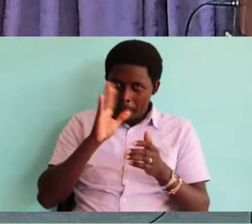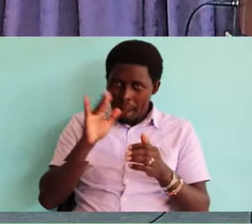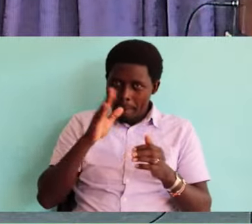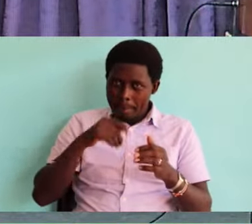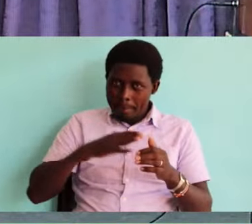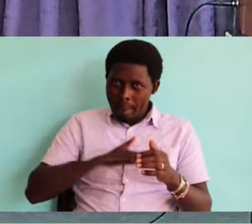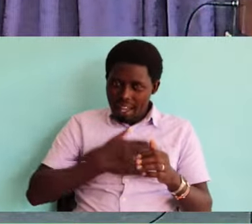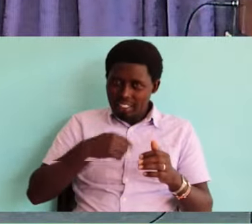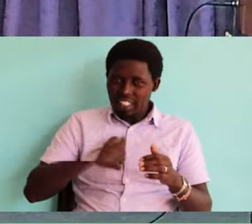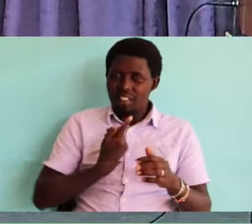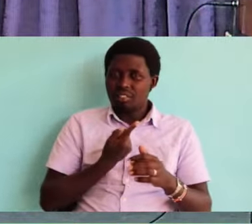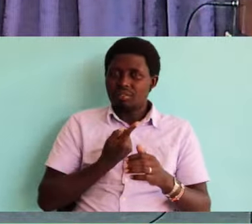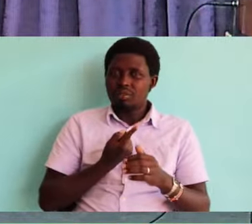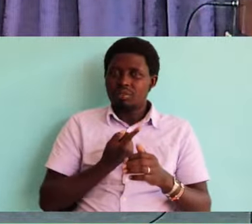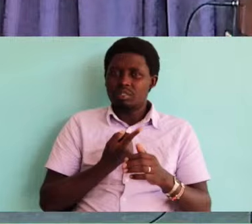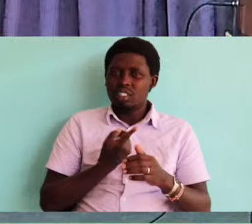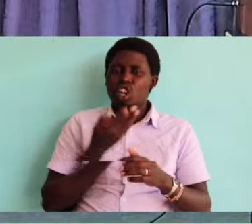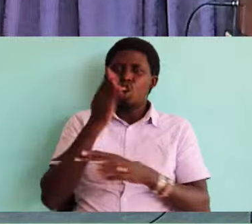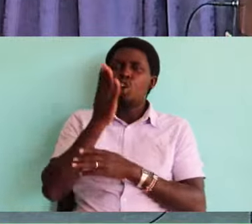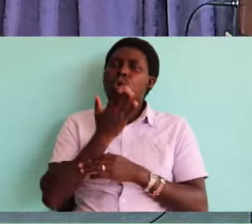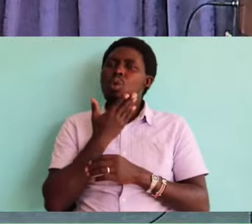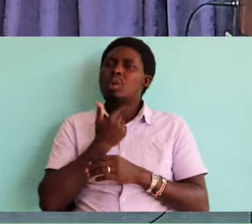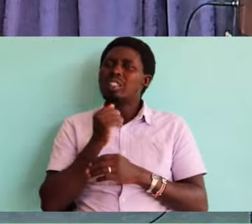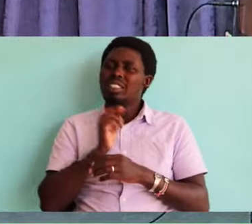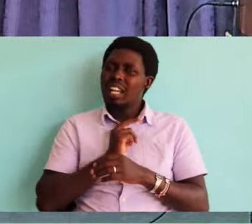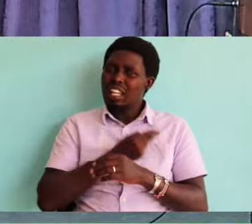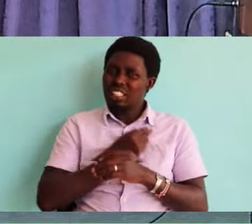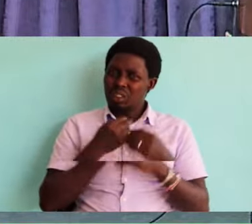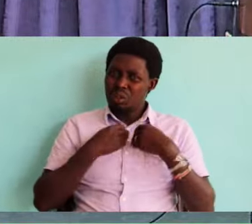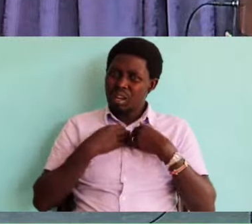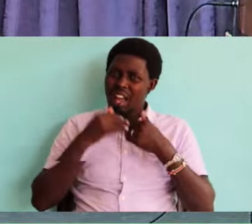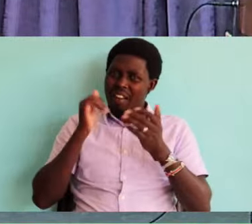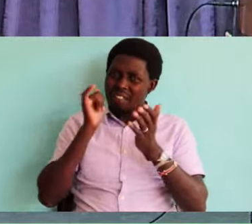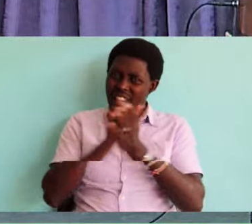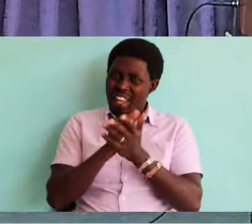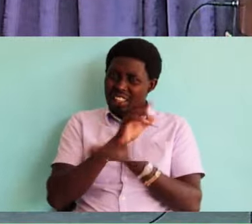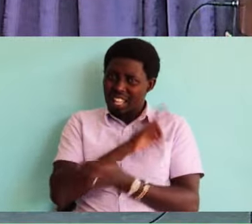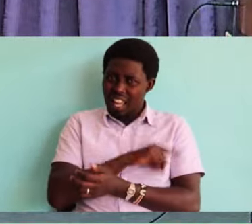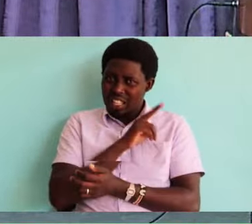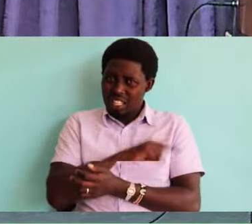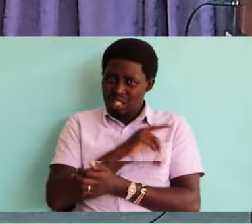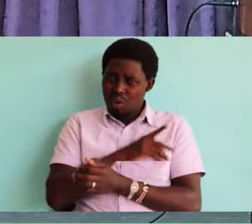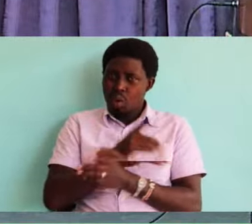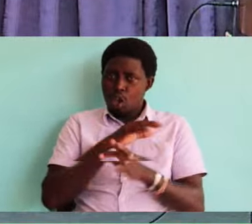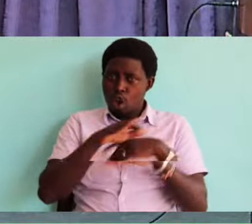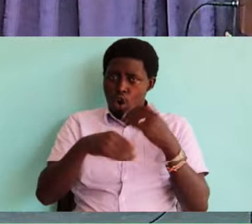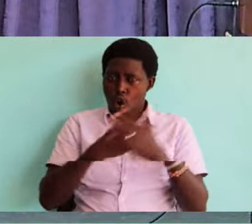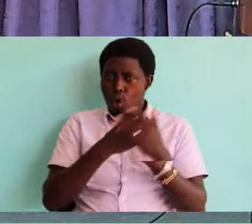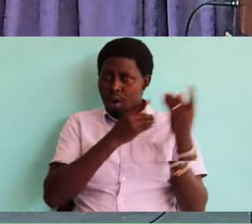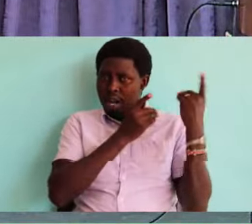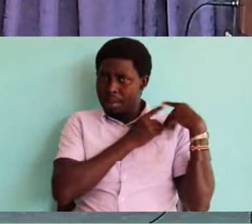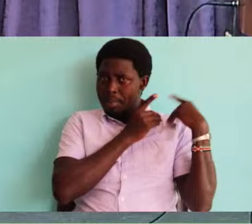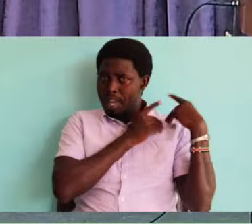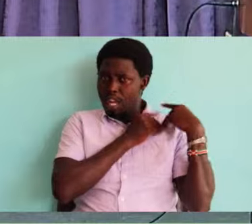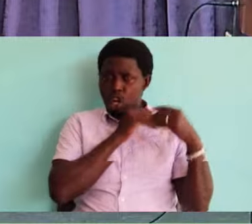God wants us to have that attitude, to guard our hearts by depending on his